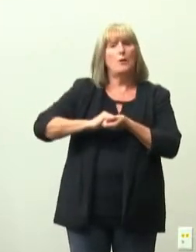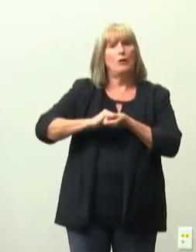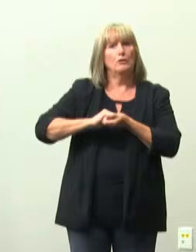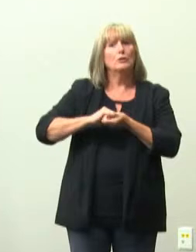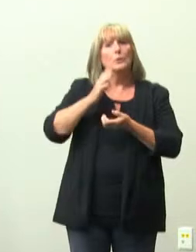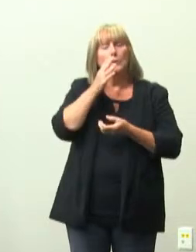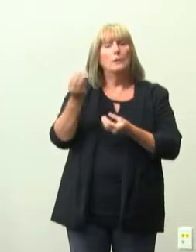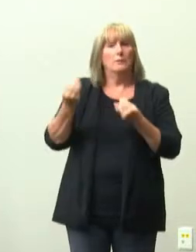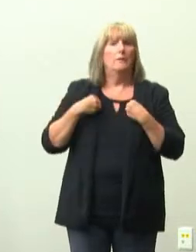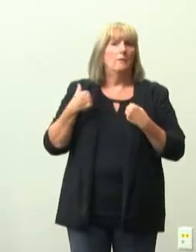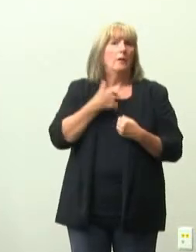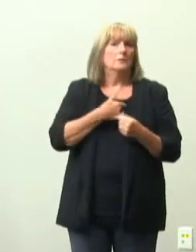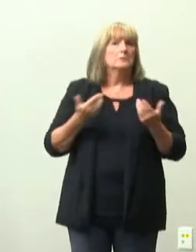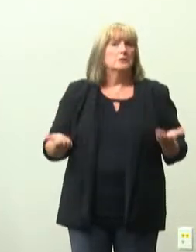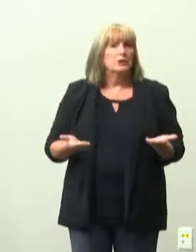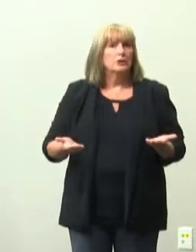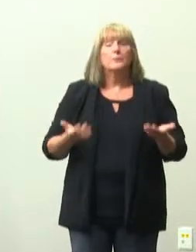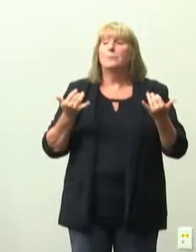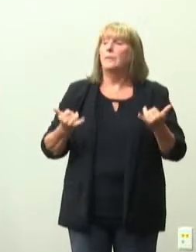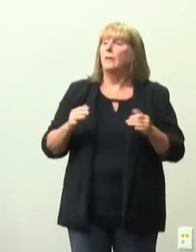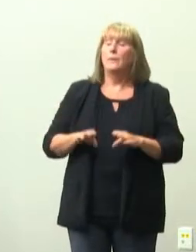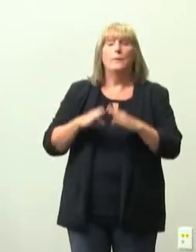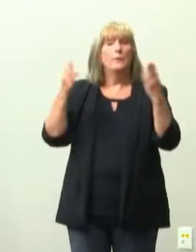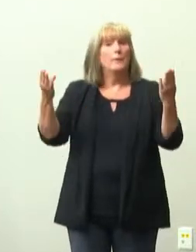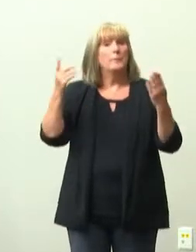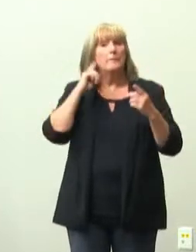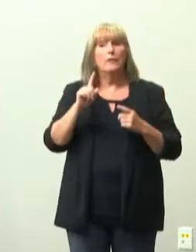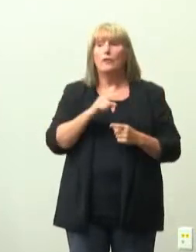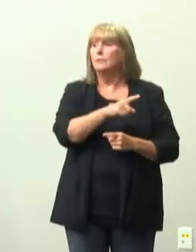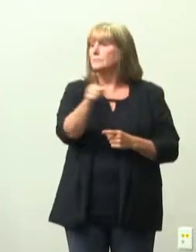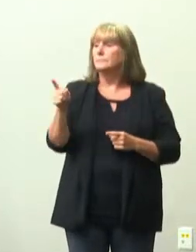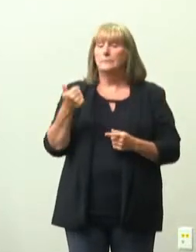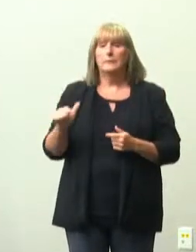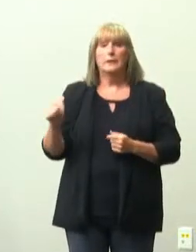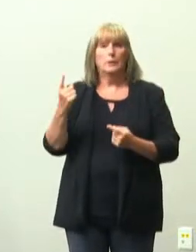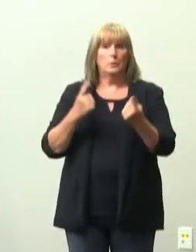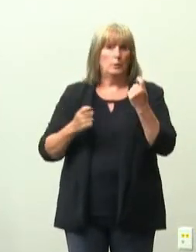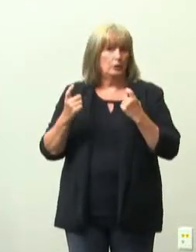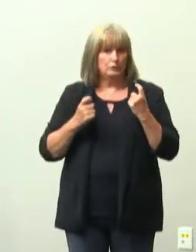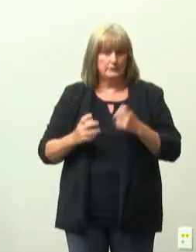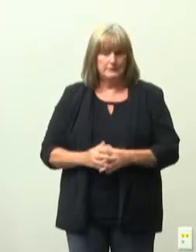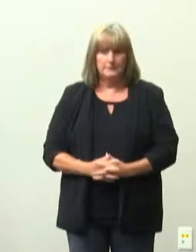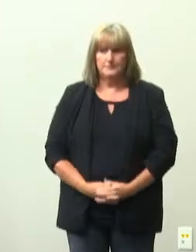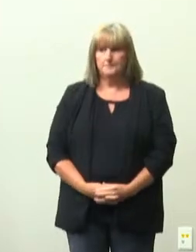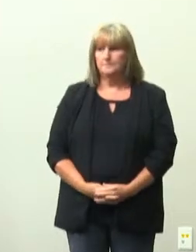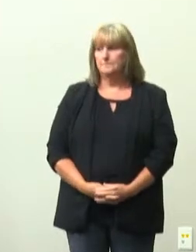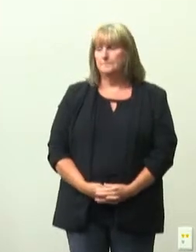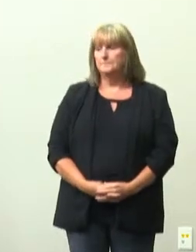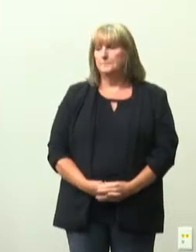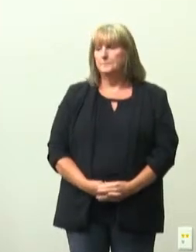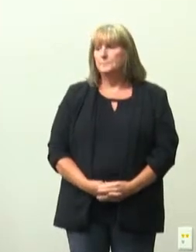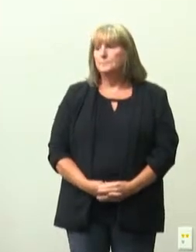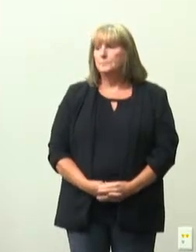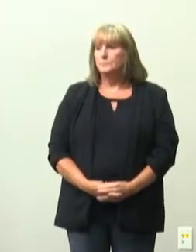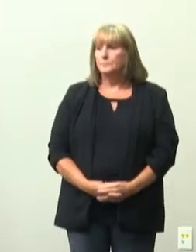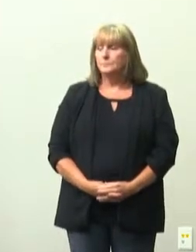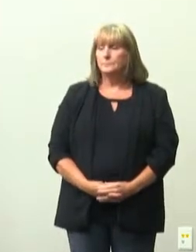our city. And with that, we'd like to open things up to the media to answer any questions you may have.